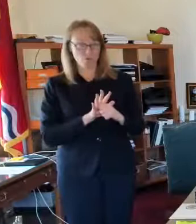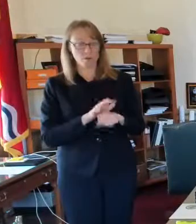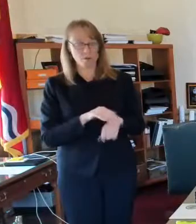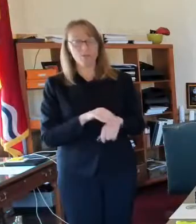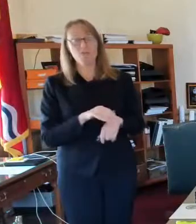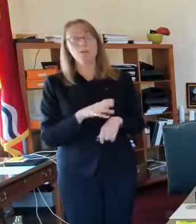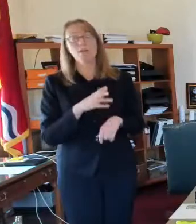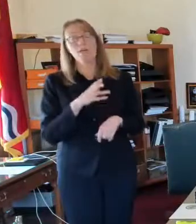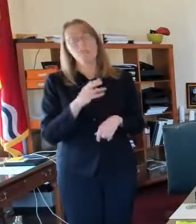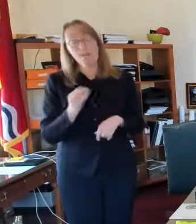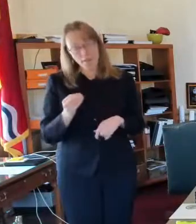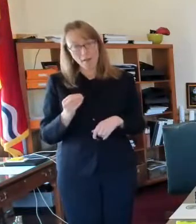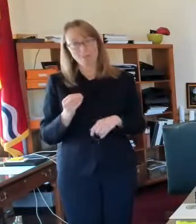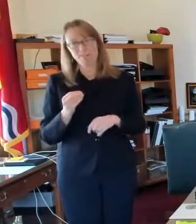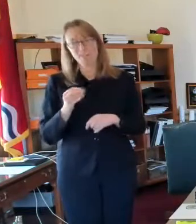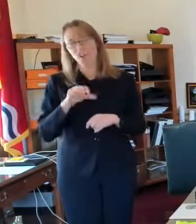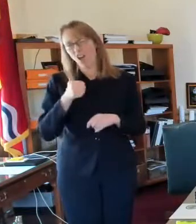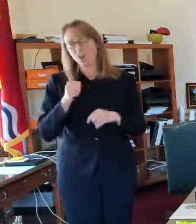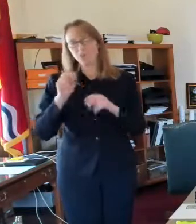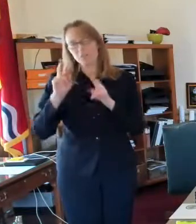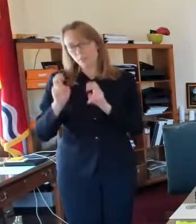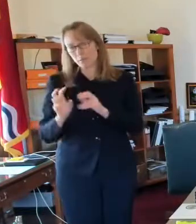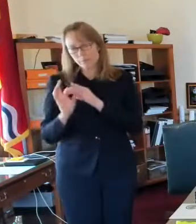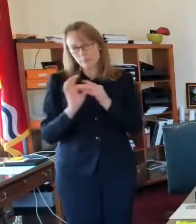we're going to take your questions.